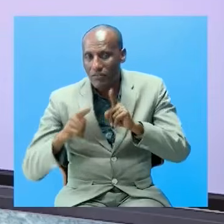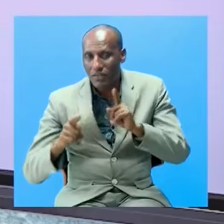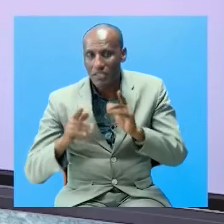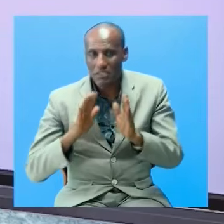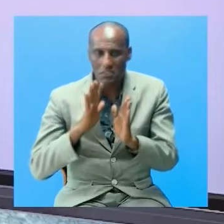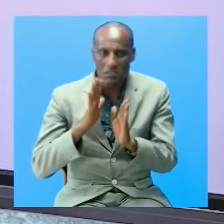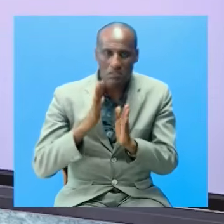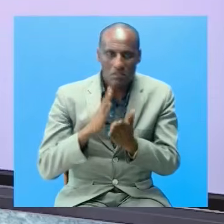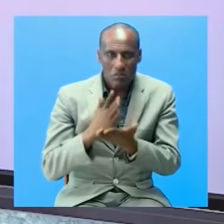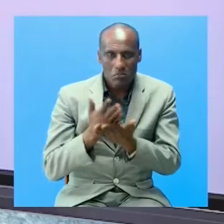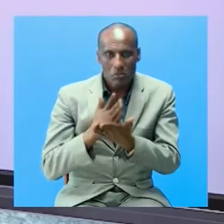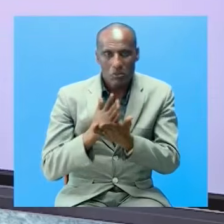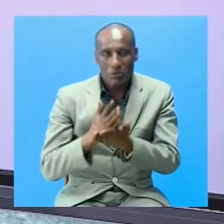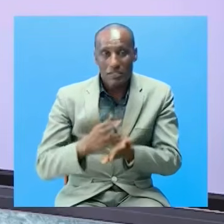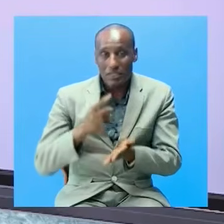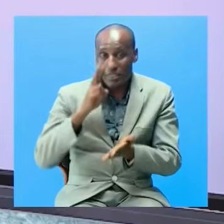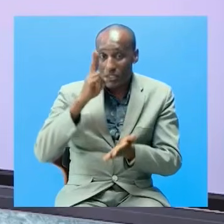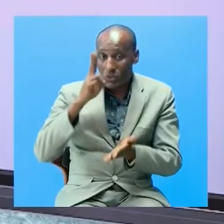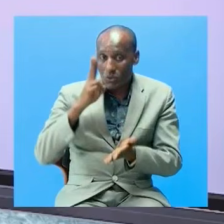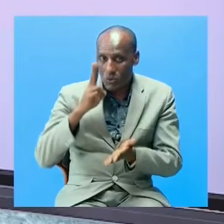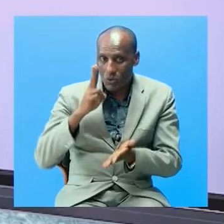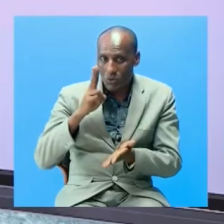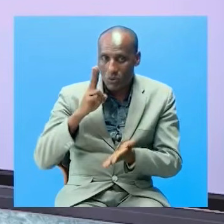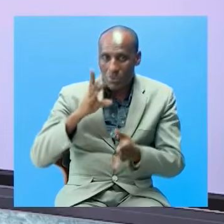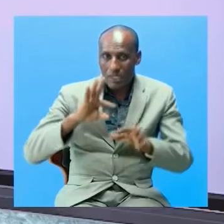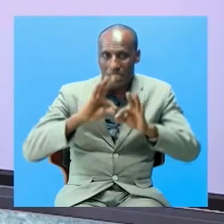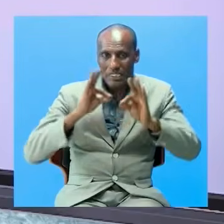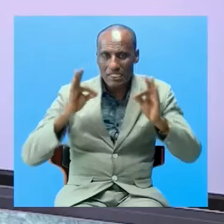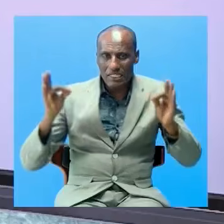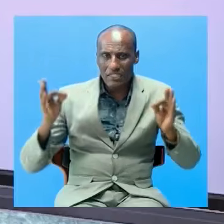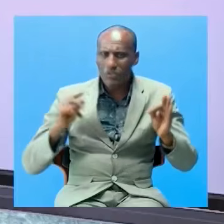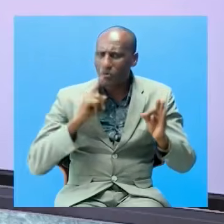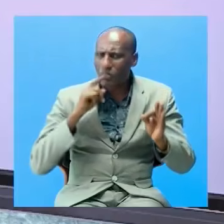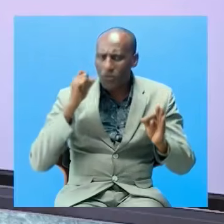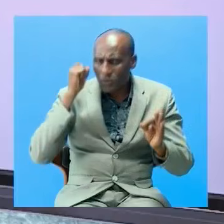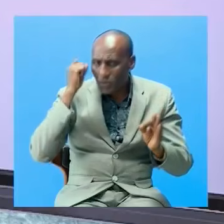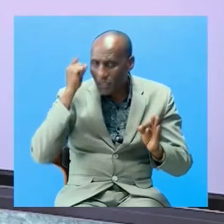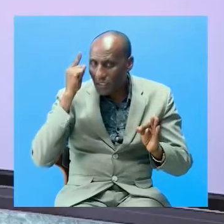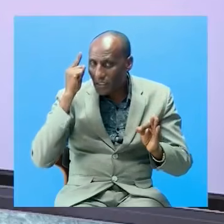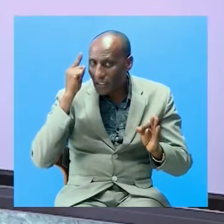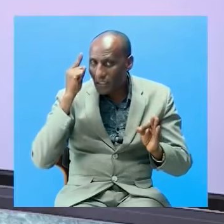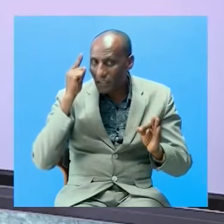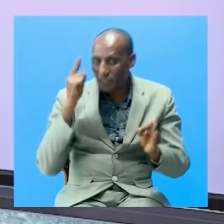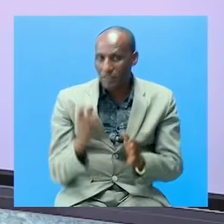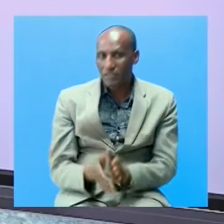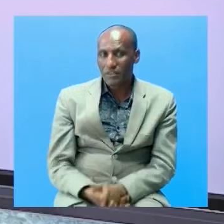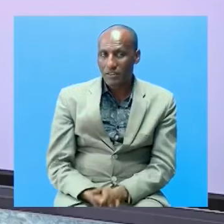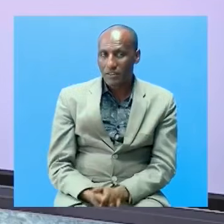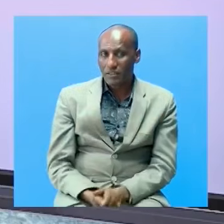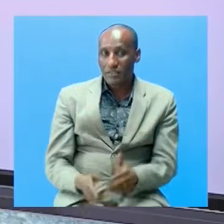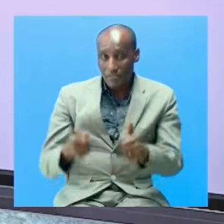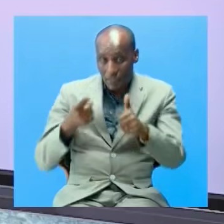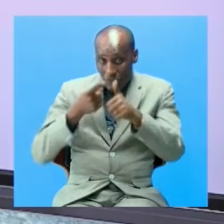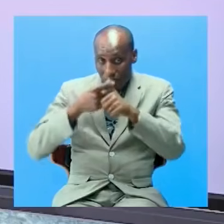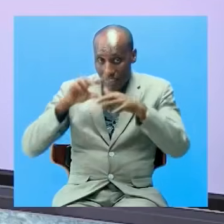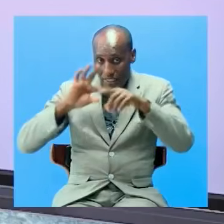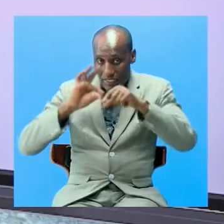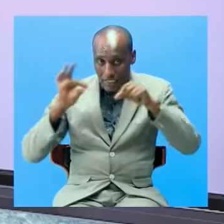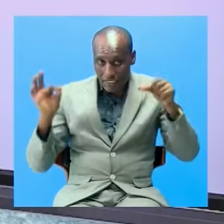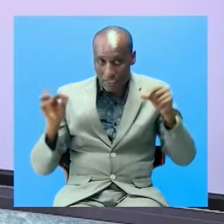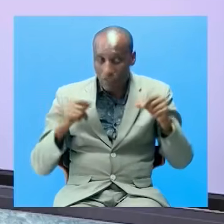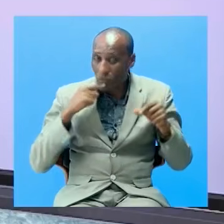What is the difference between these two sentences? Just out of using will and shall. What do you understand?